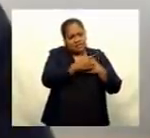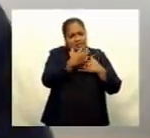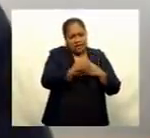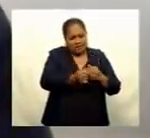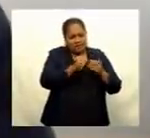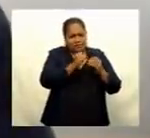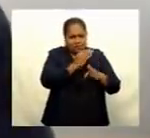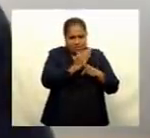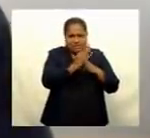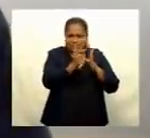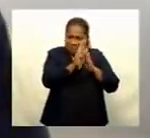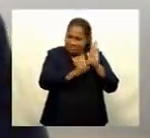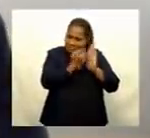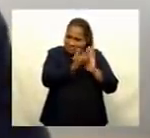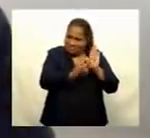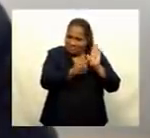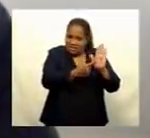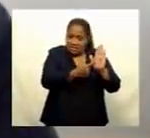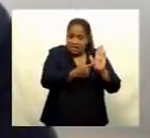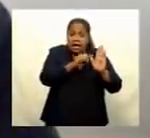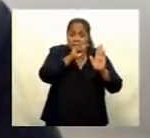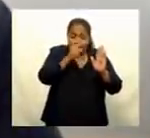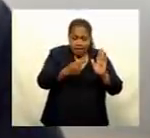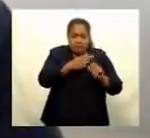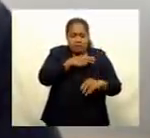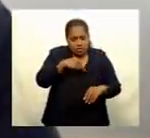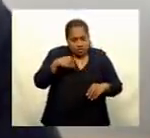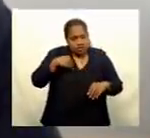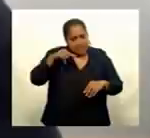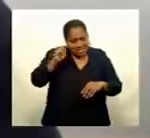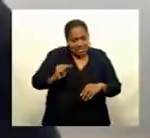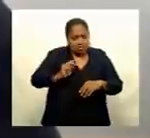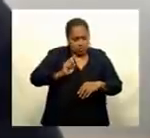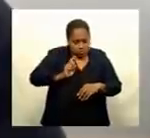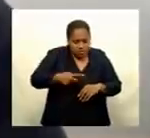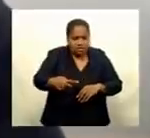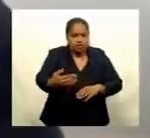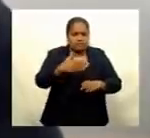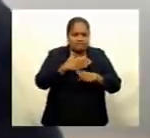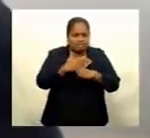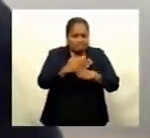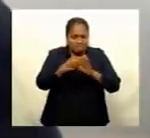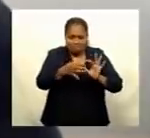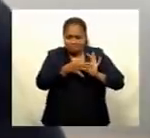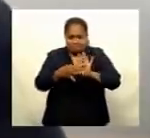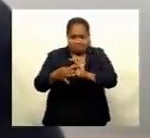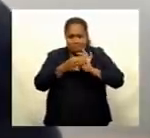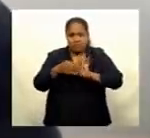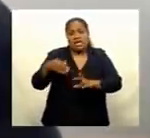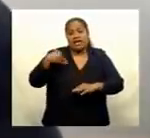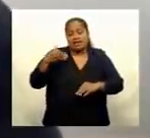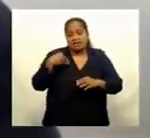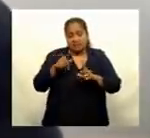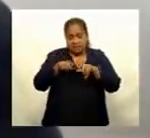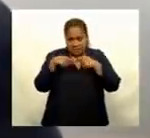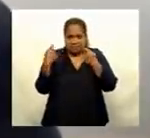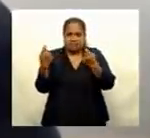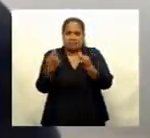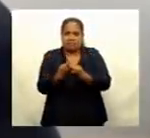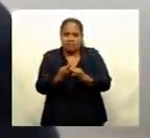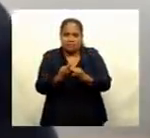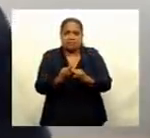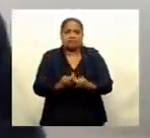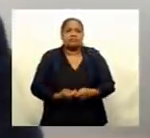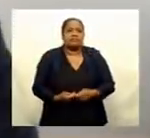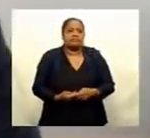operating. But to address this, the ministry actually continues to work closely with our health professionals, our Ministry for Health, and the